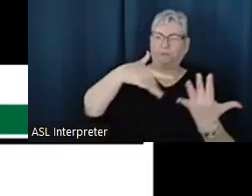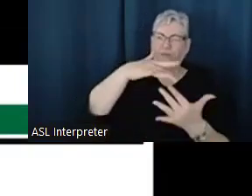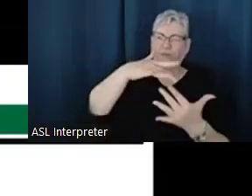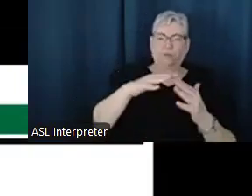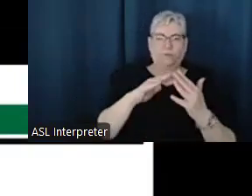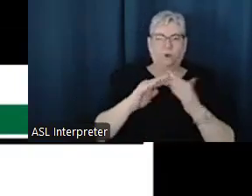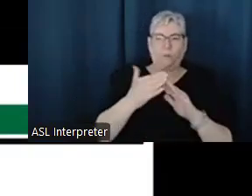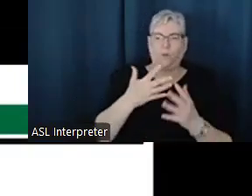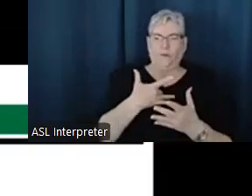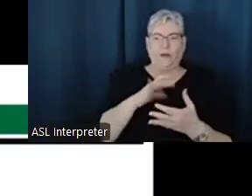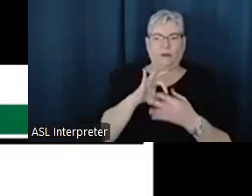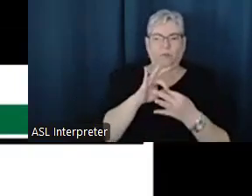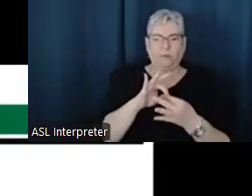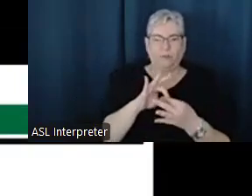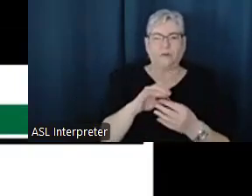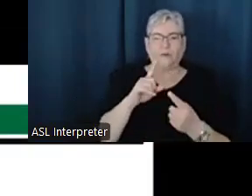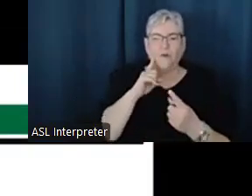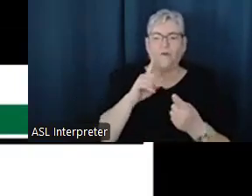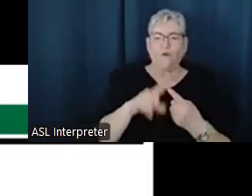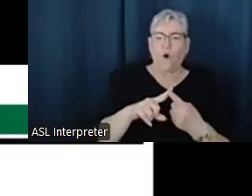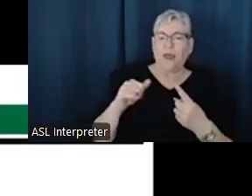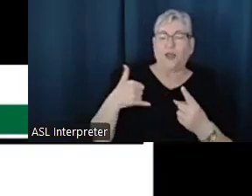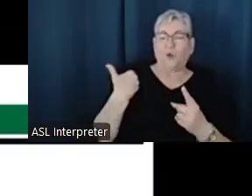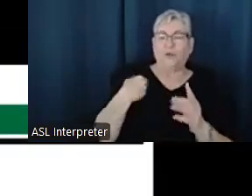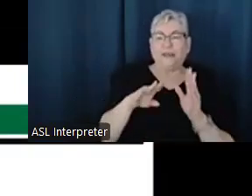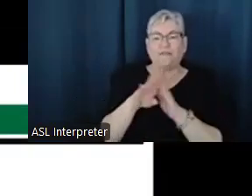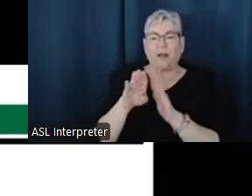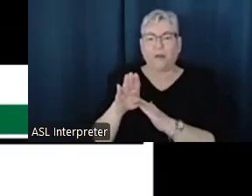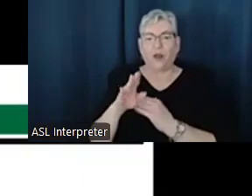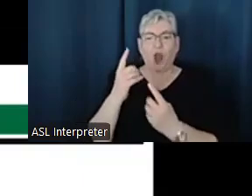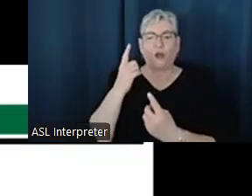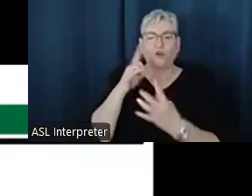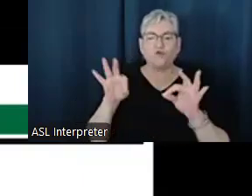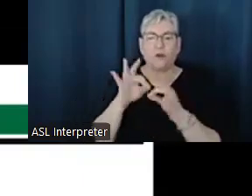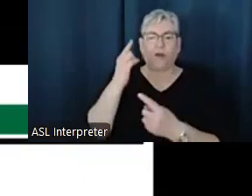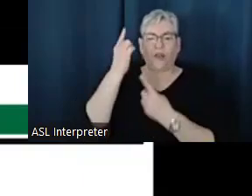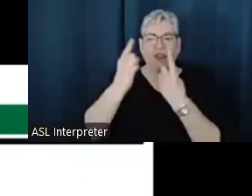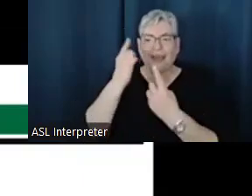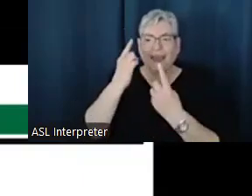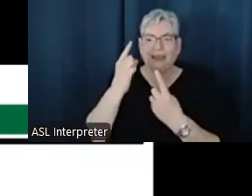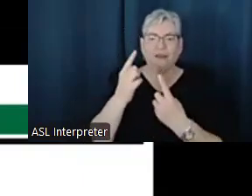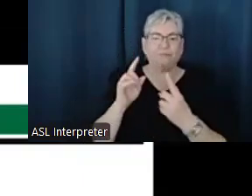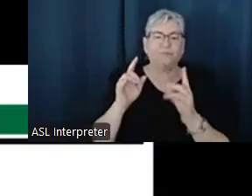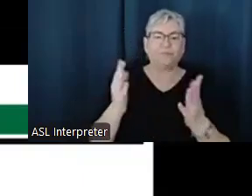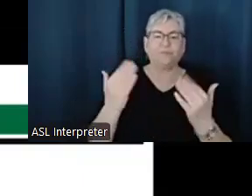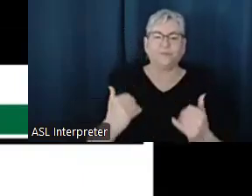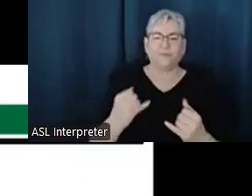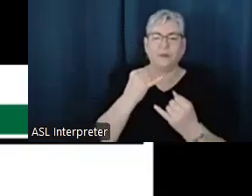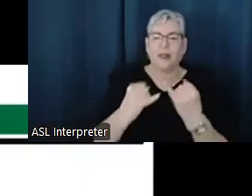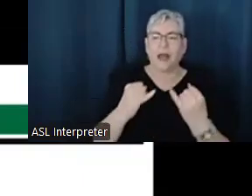development, opportunities for critical thinking, and developing in that process. And the last, one of my favorite things